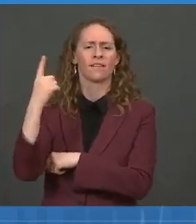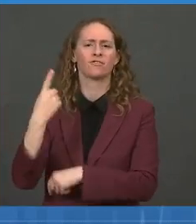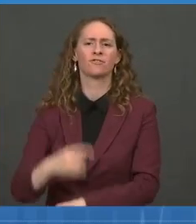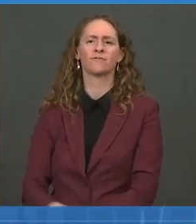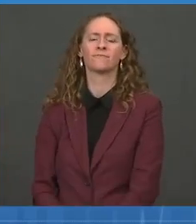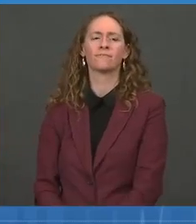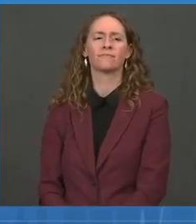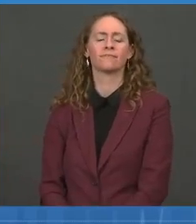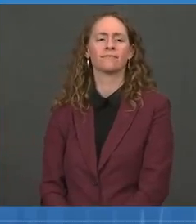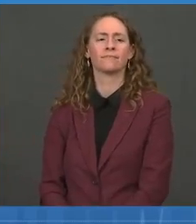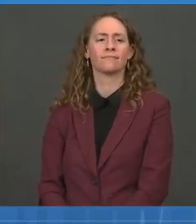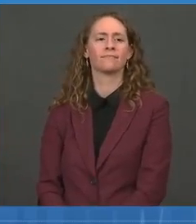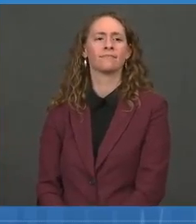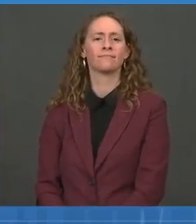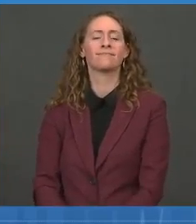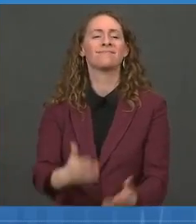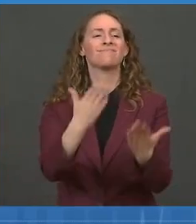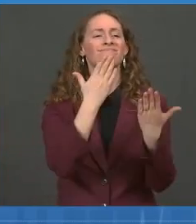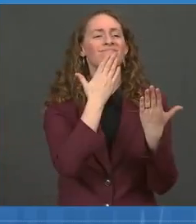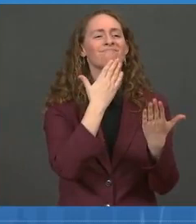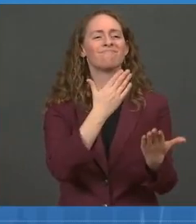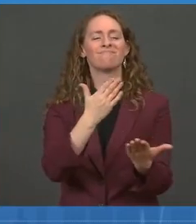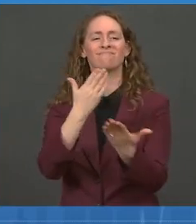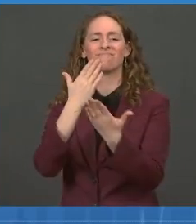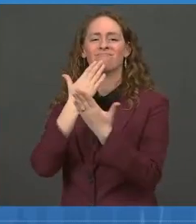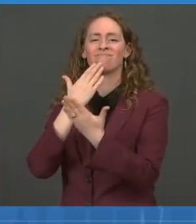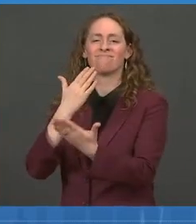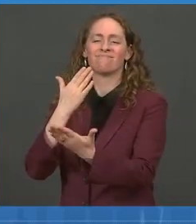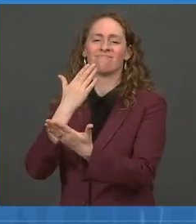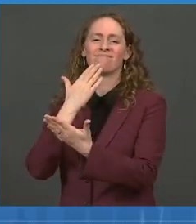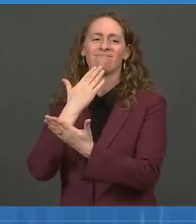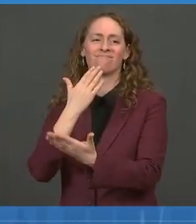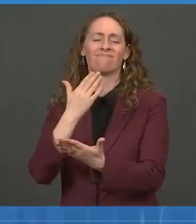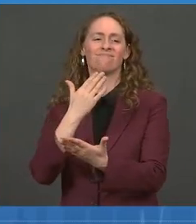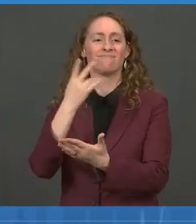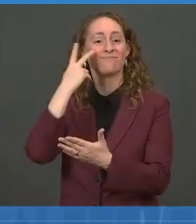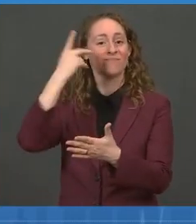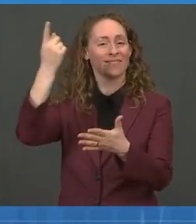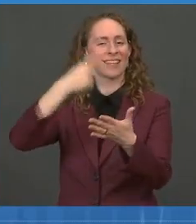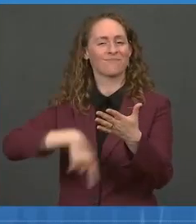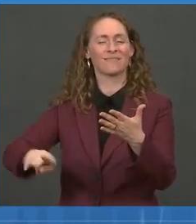Thank you, everybody, for today's briefing. We look forward to seeing you next week.